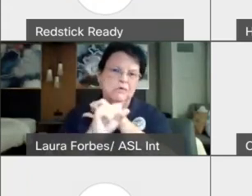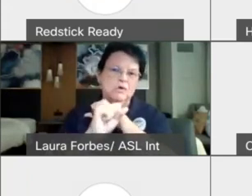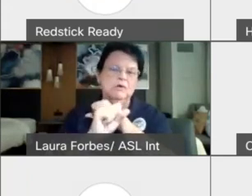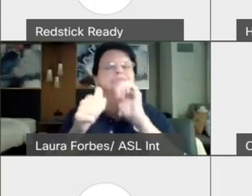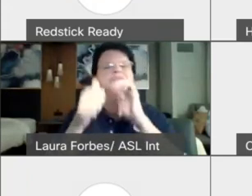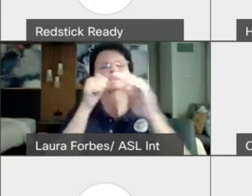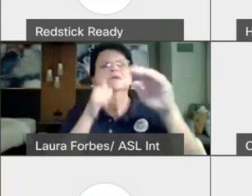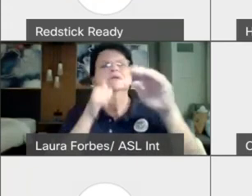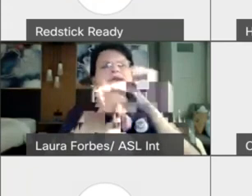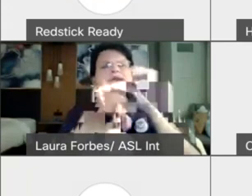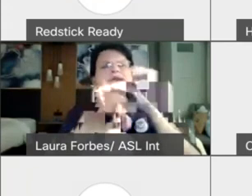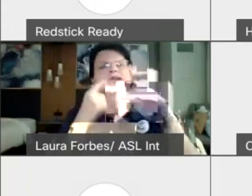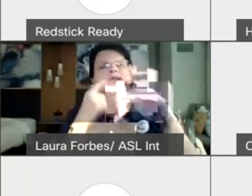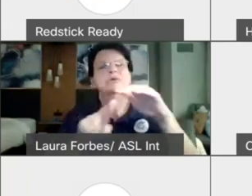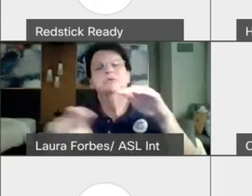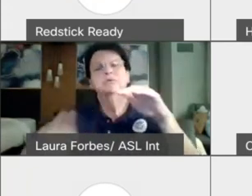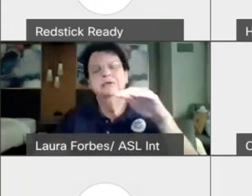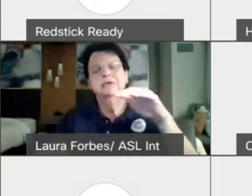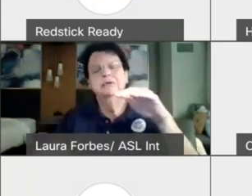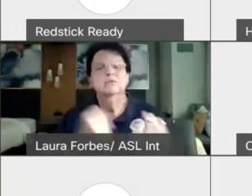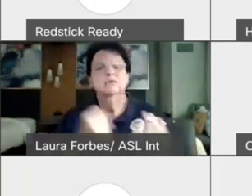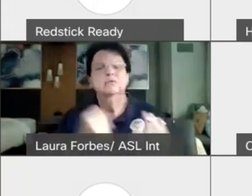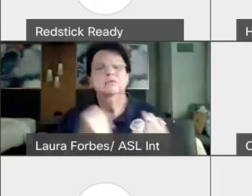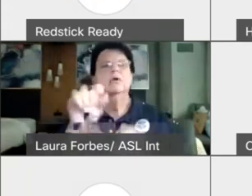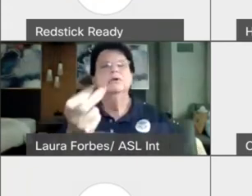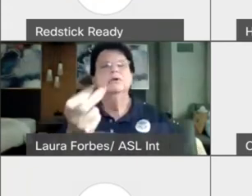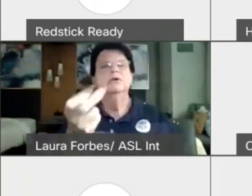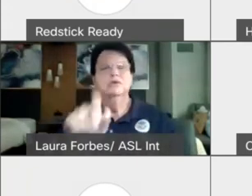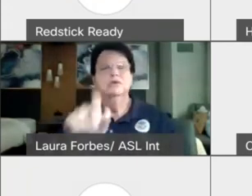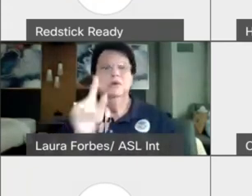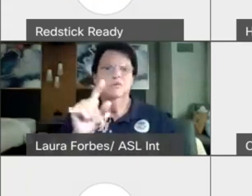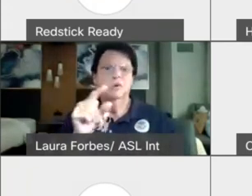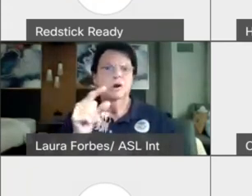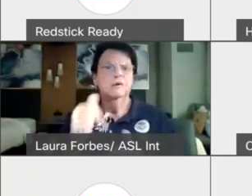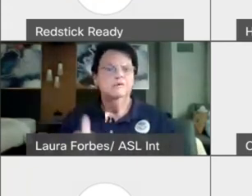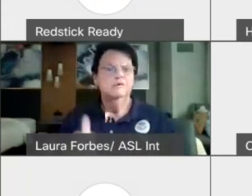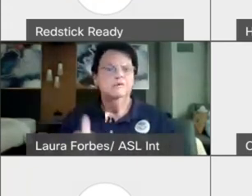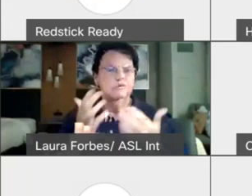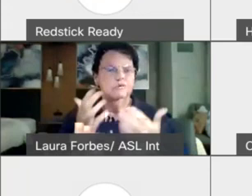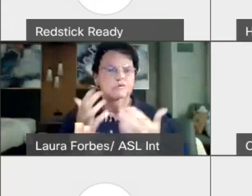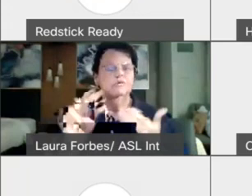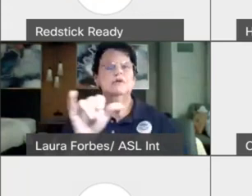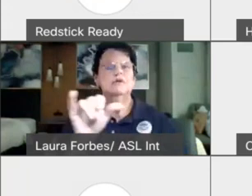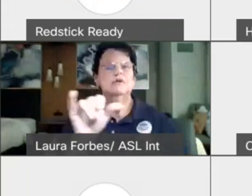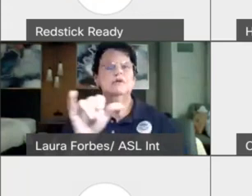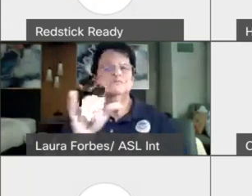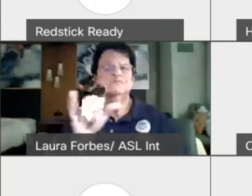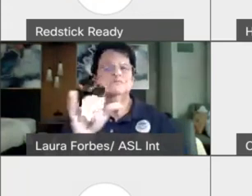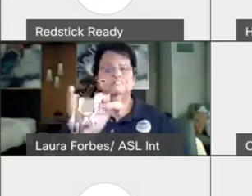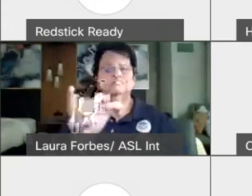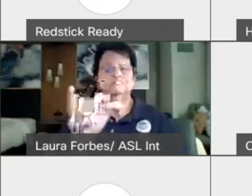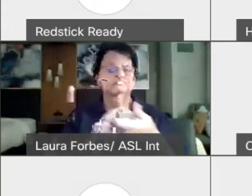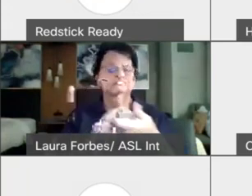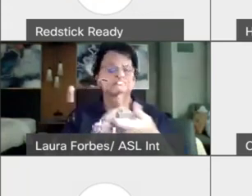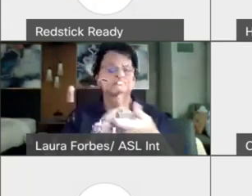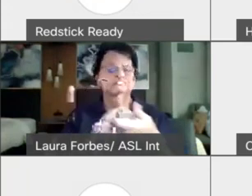both for residents, supporting sheltering for residents, as well as being partners to our sister parishes that